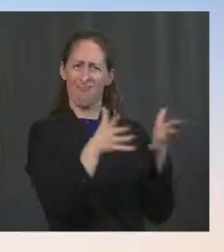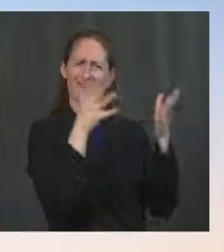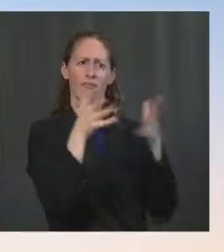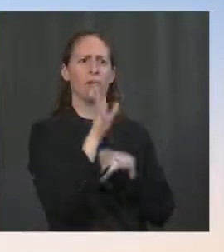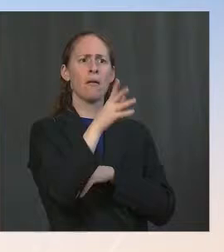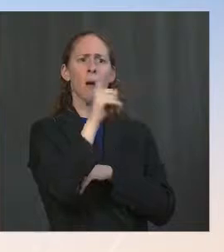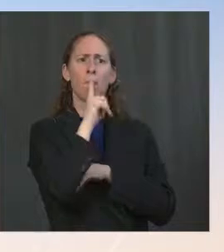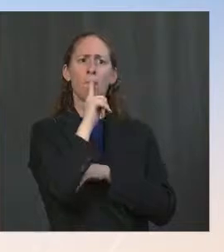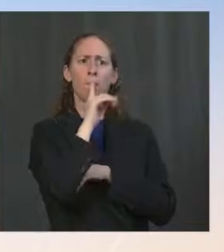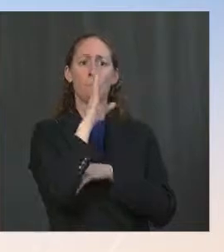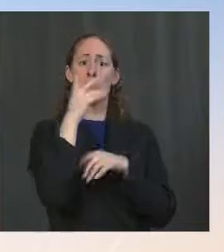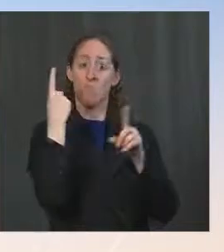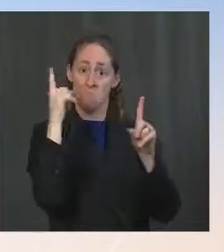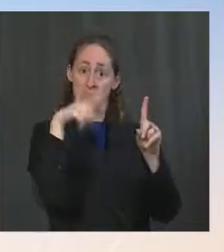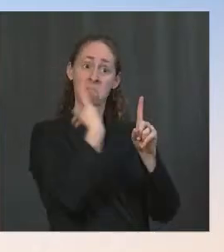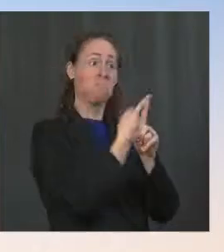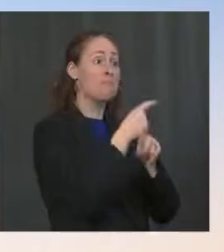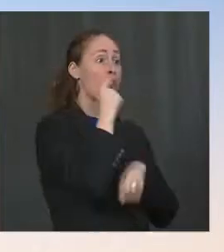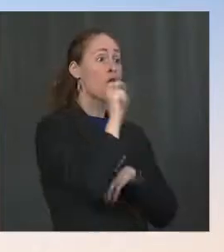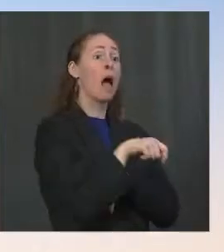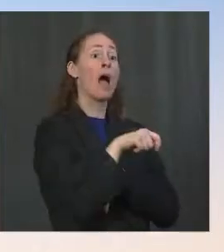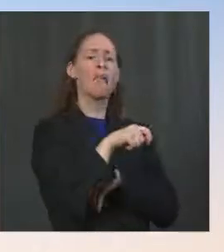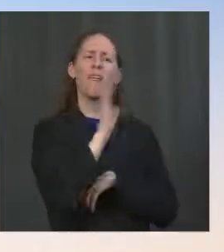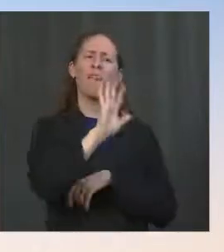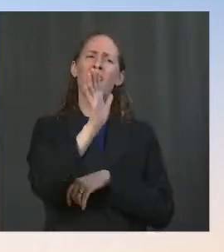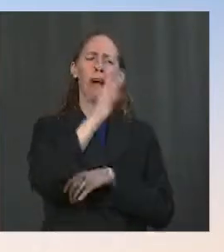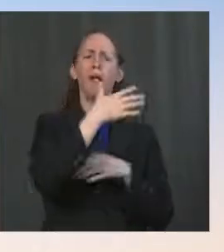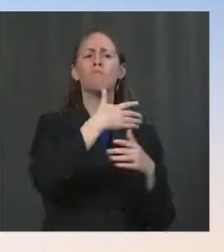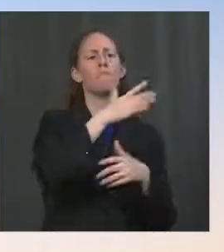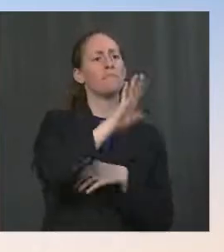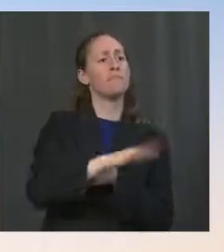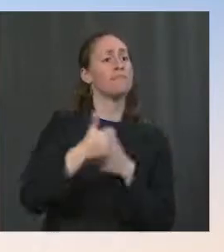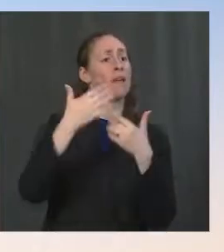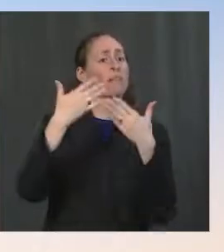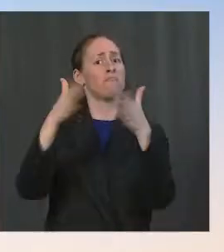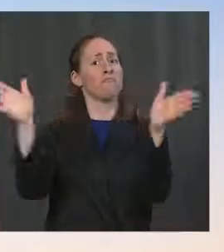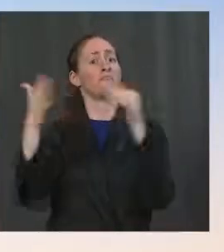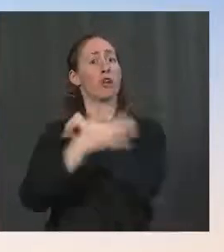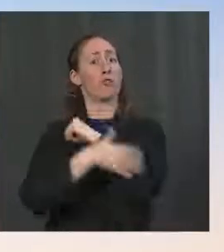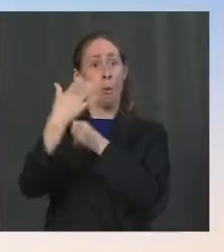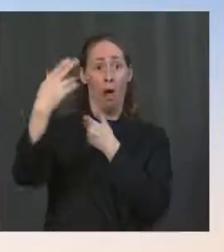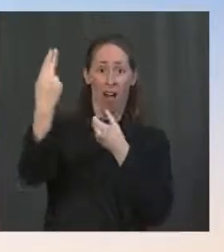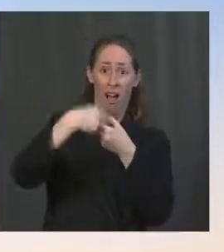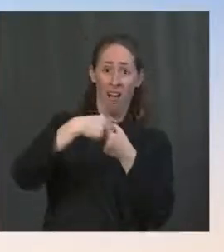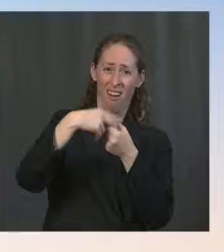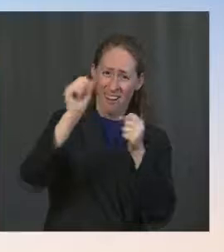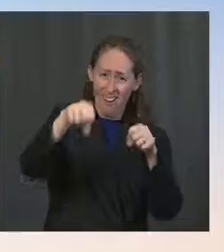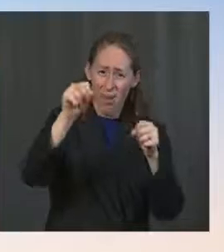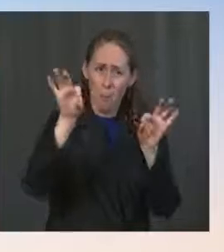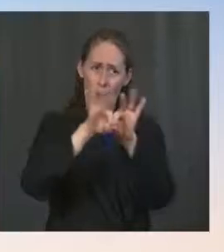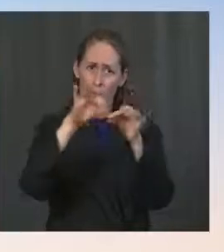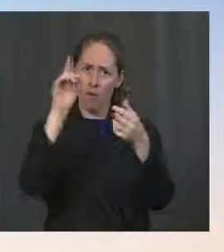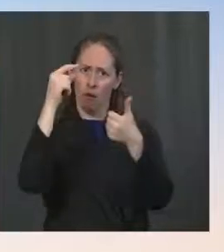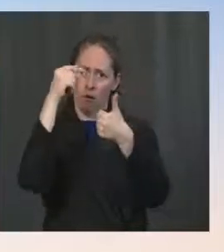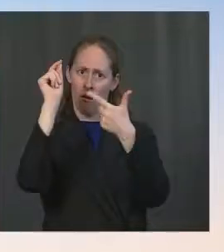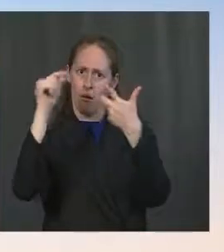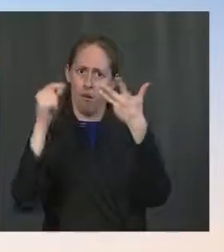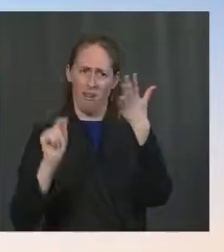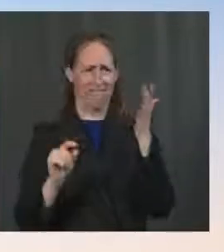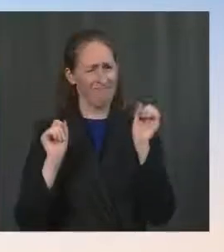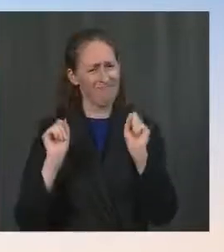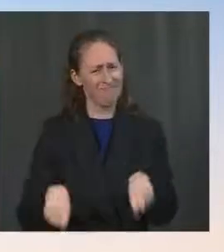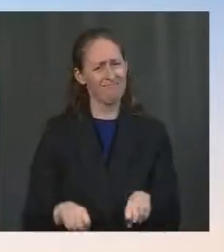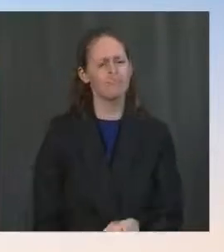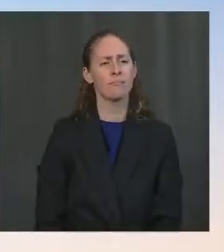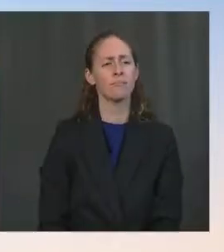aspirant who wants to join NATO who is working to meet those objectives. Certainly, we expect, and I think they've said publicly they